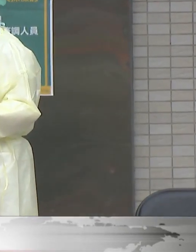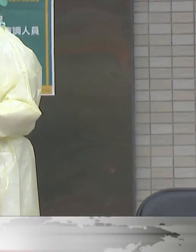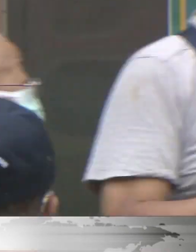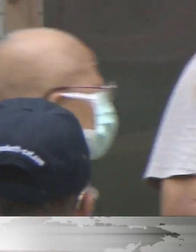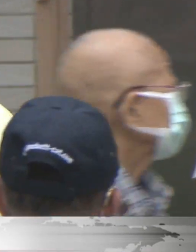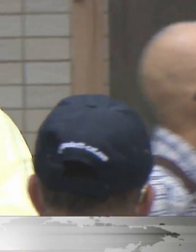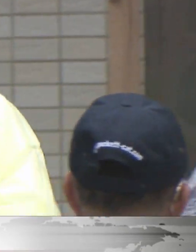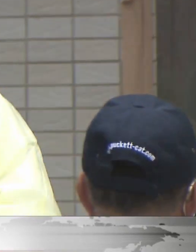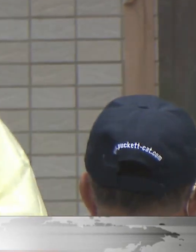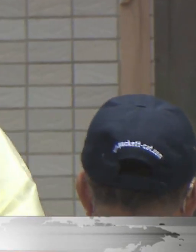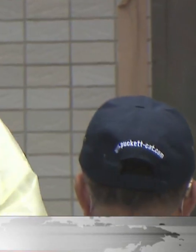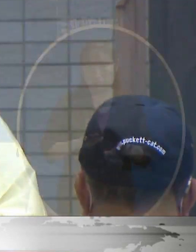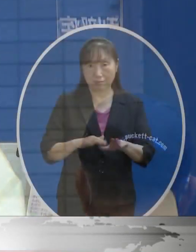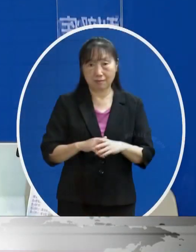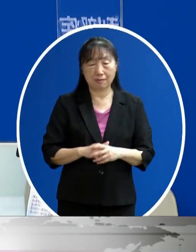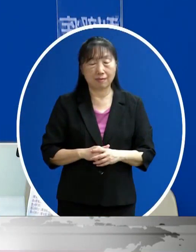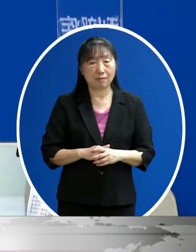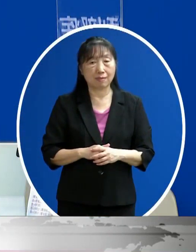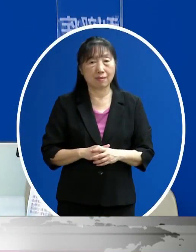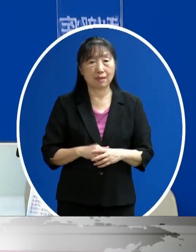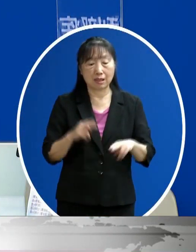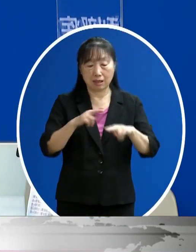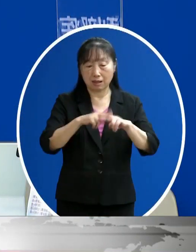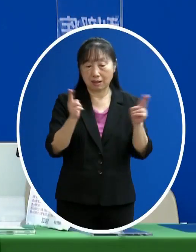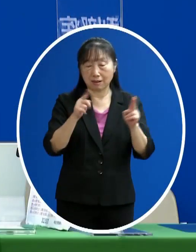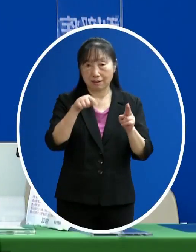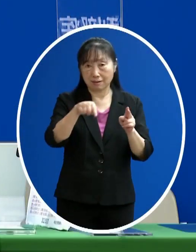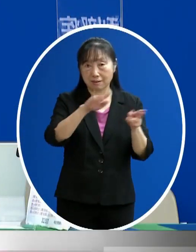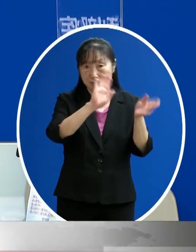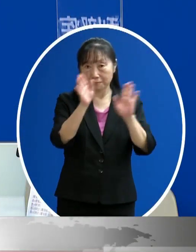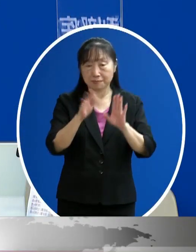for comment on Chou's projection.